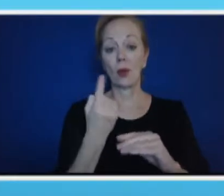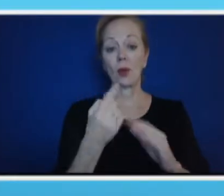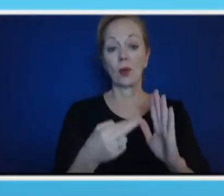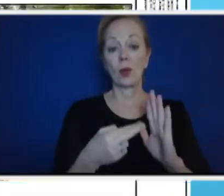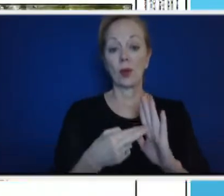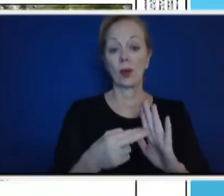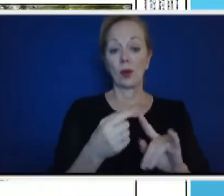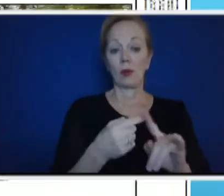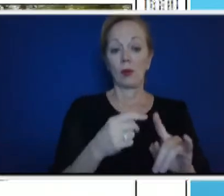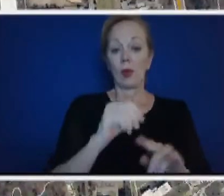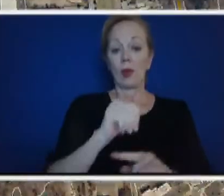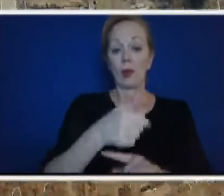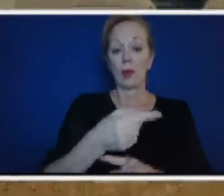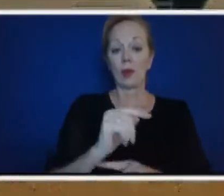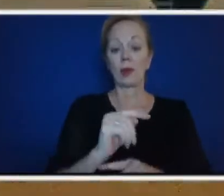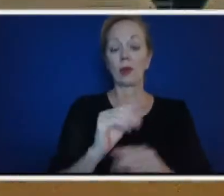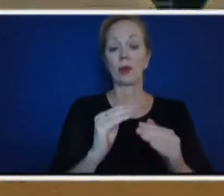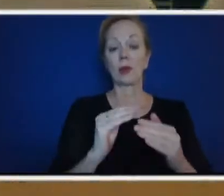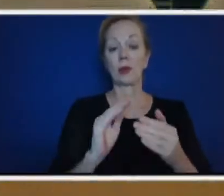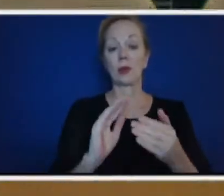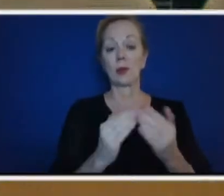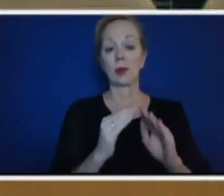the apartment community next door.